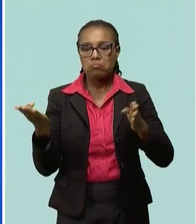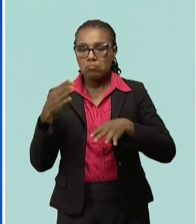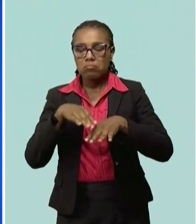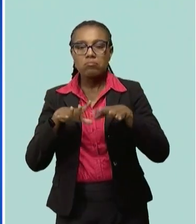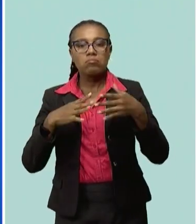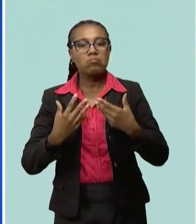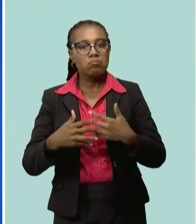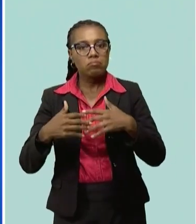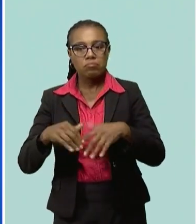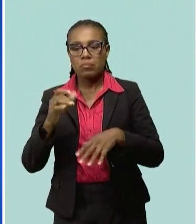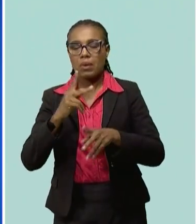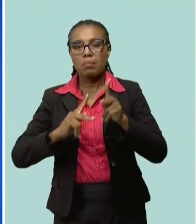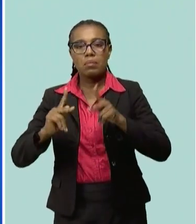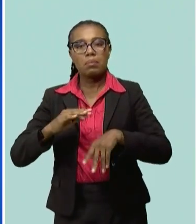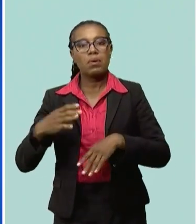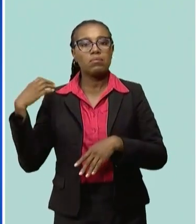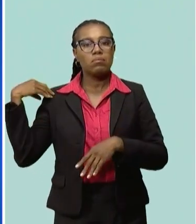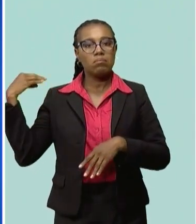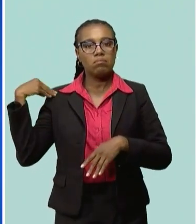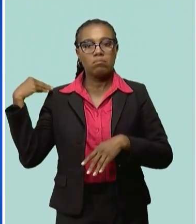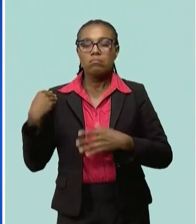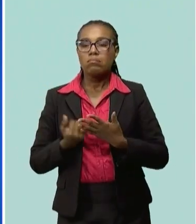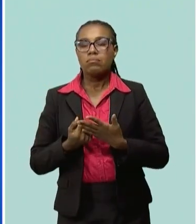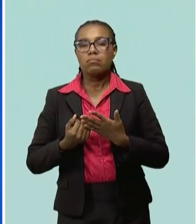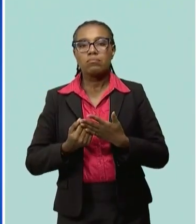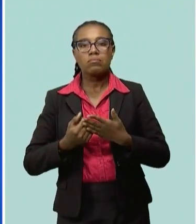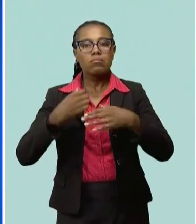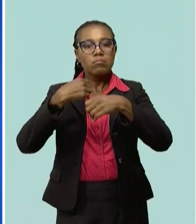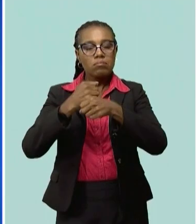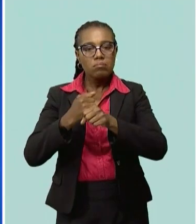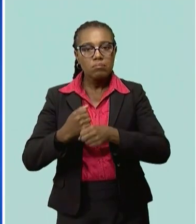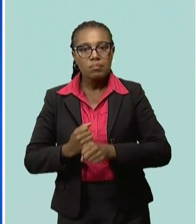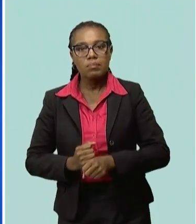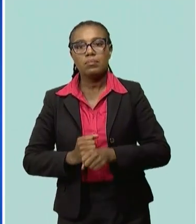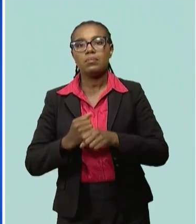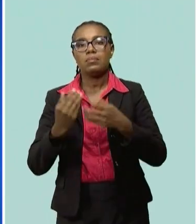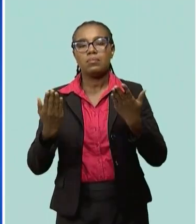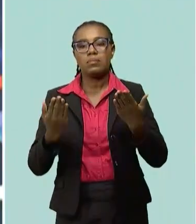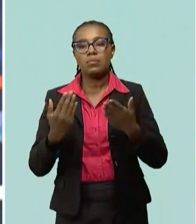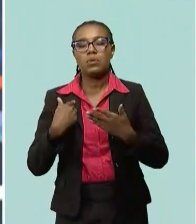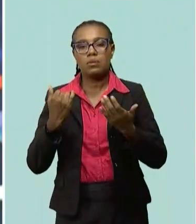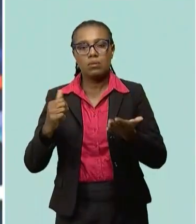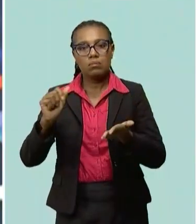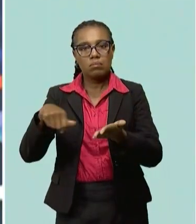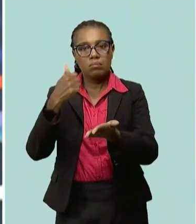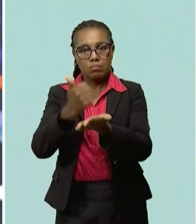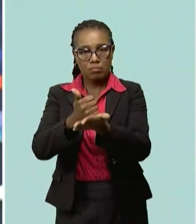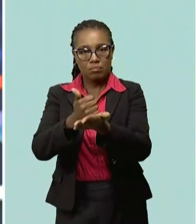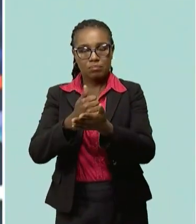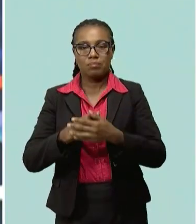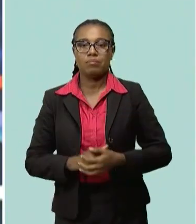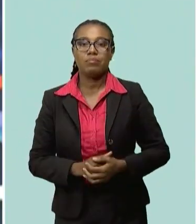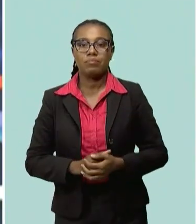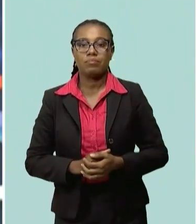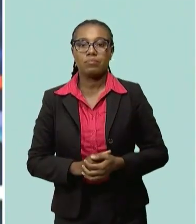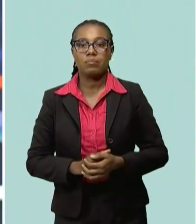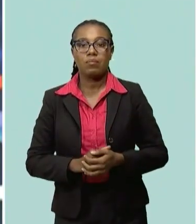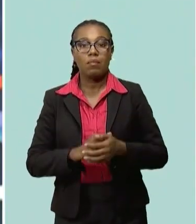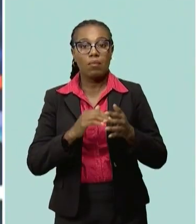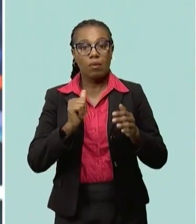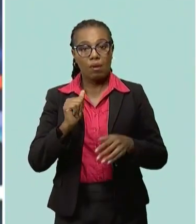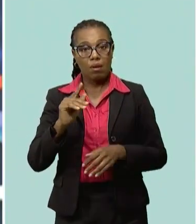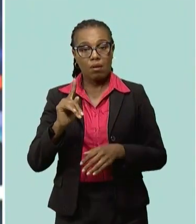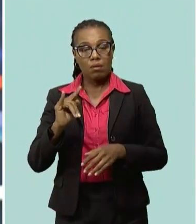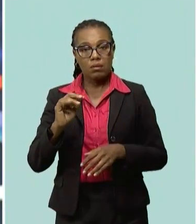speaking with the contractors, we are now at that stage where we've given approval. Acting Chief Technical Officer